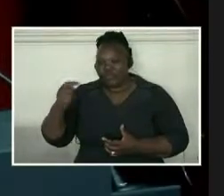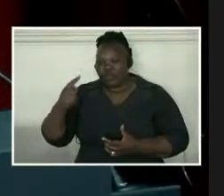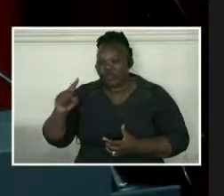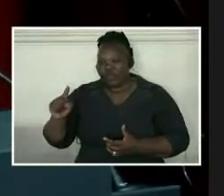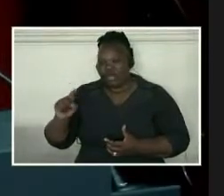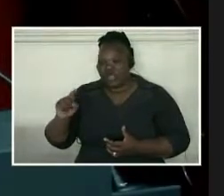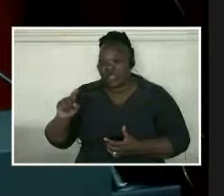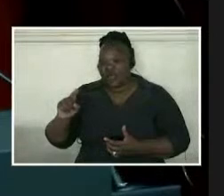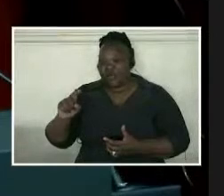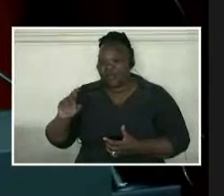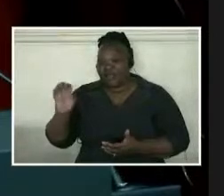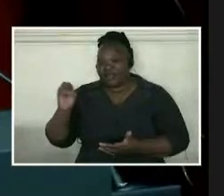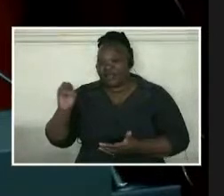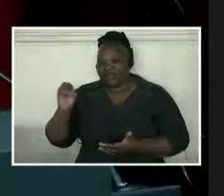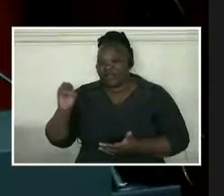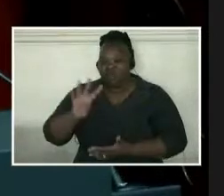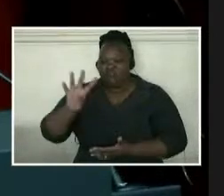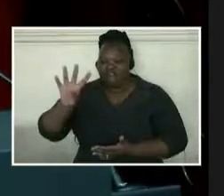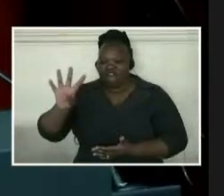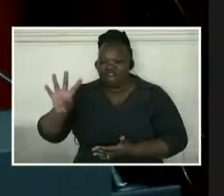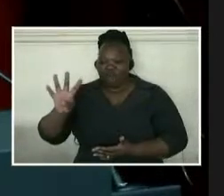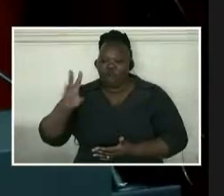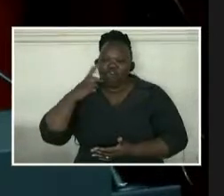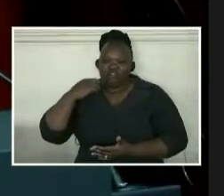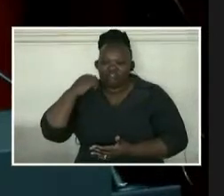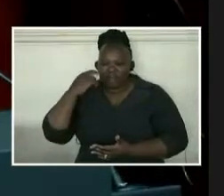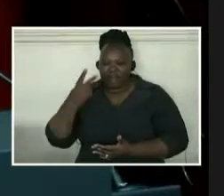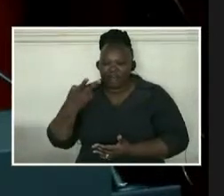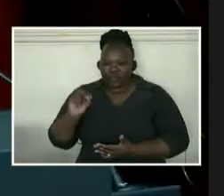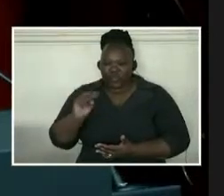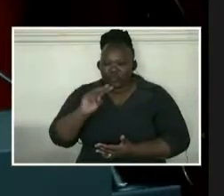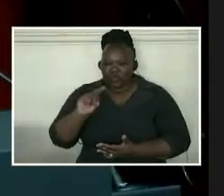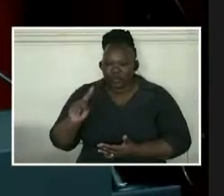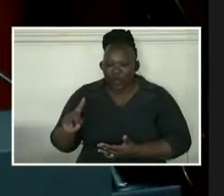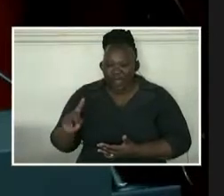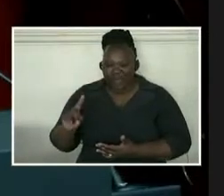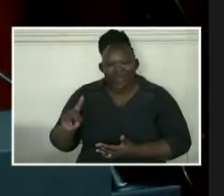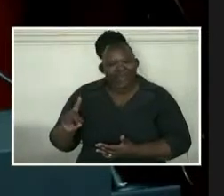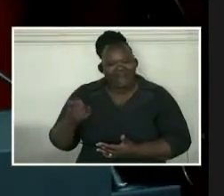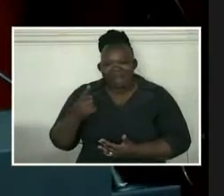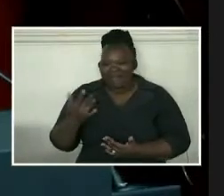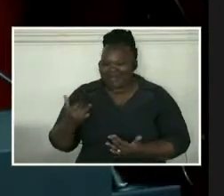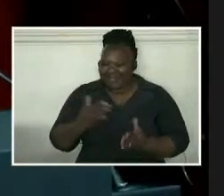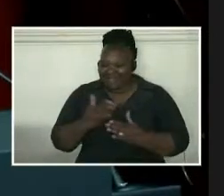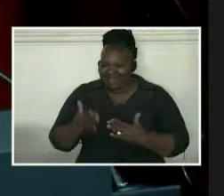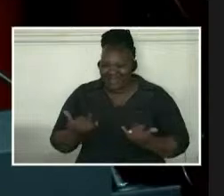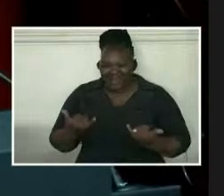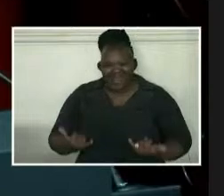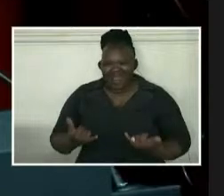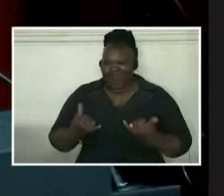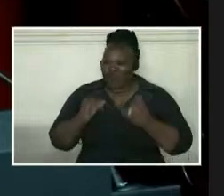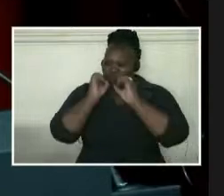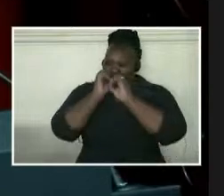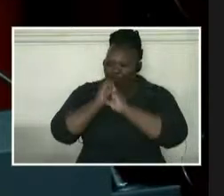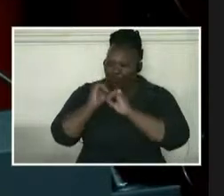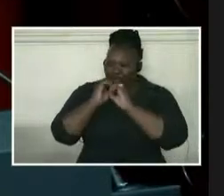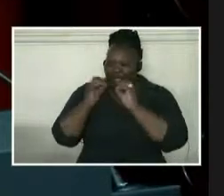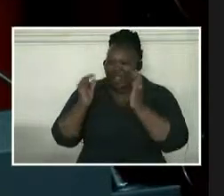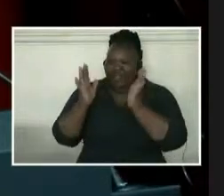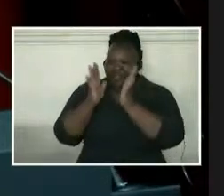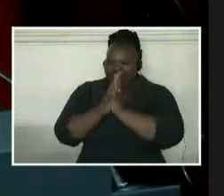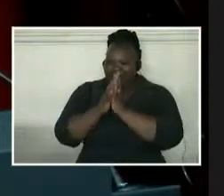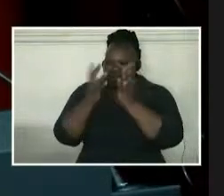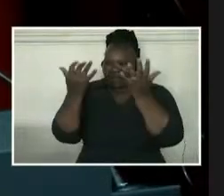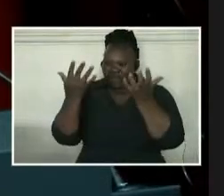is on track for november 2021 as we speak no monument yet the 10 million that was budgeted is